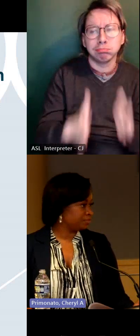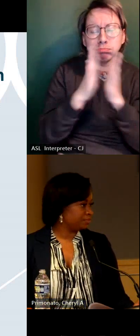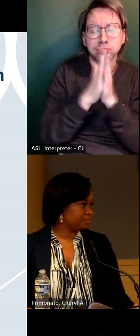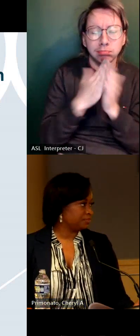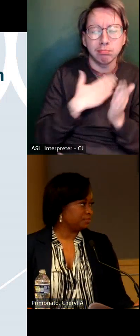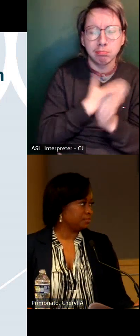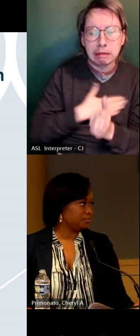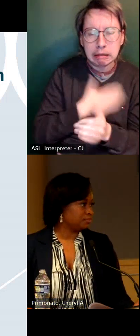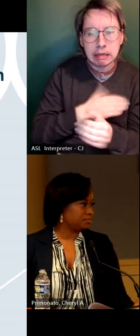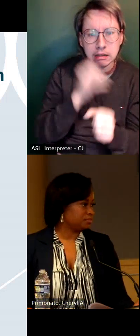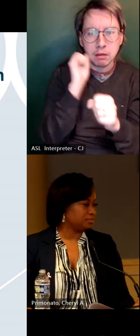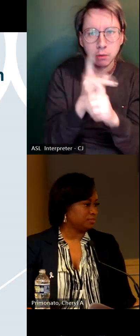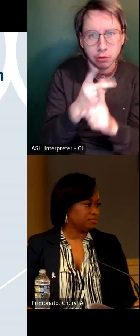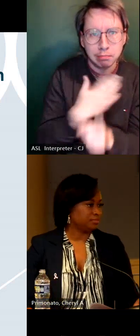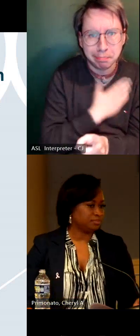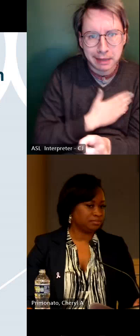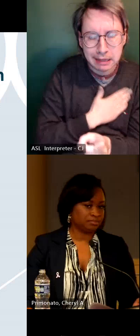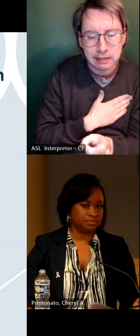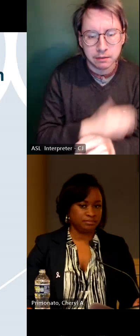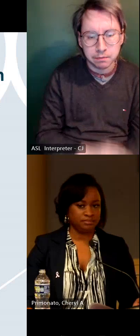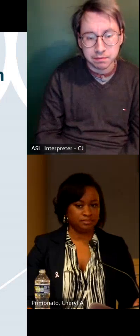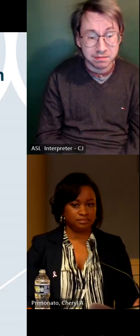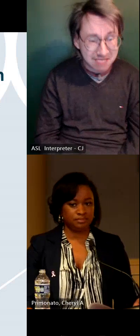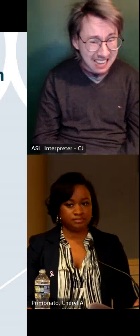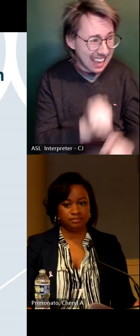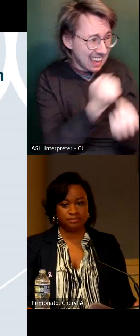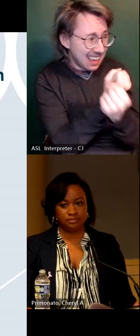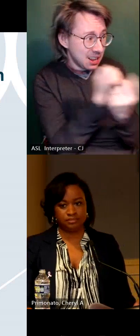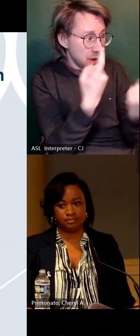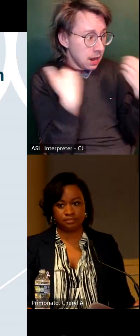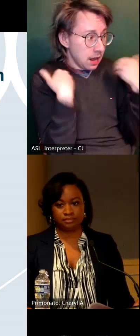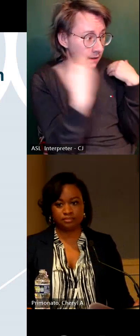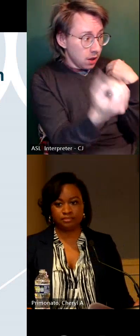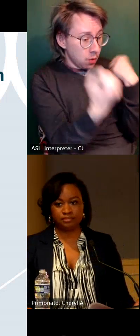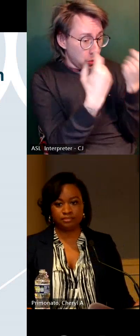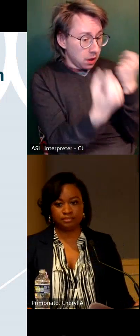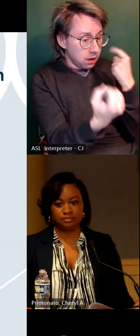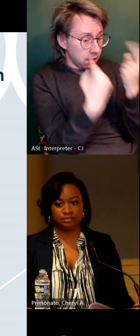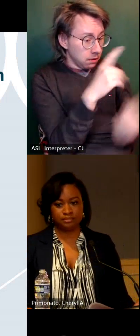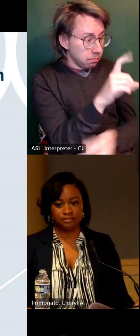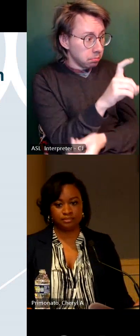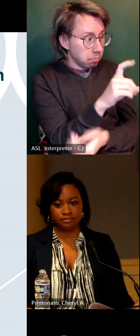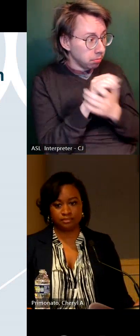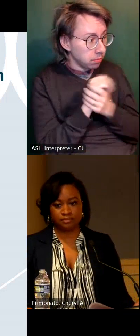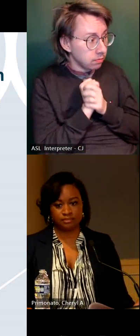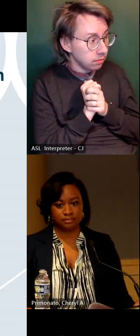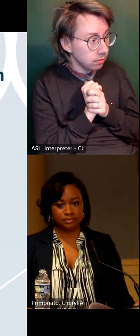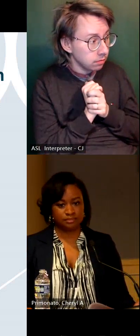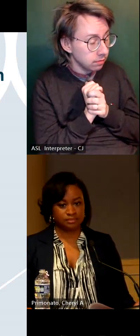approval. Do we have any questions from committee or board members?